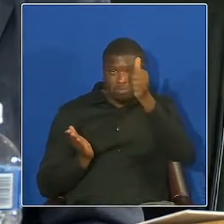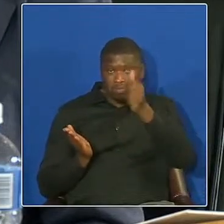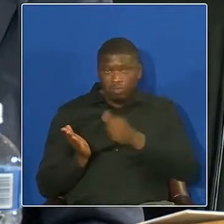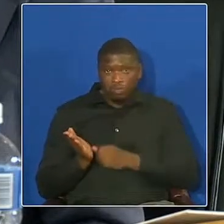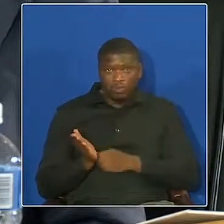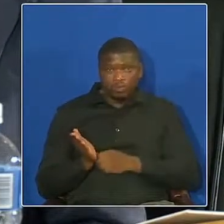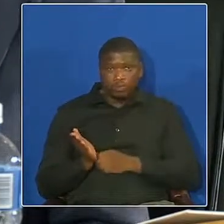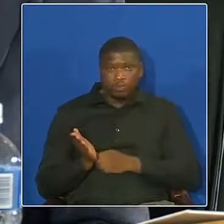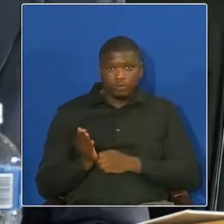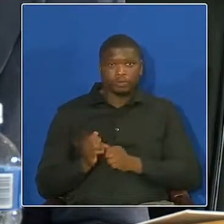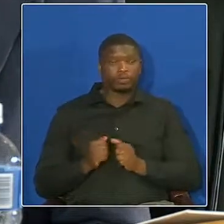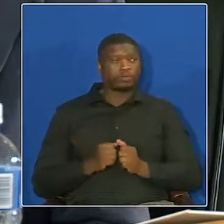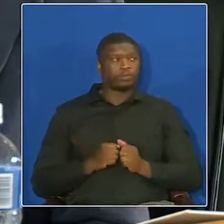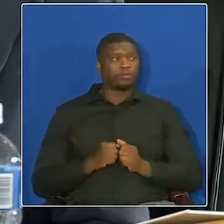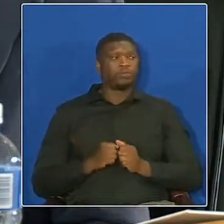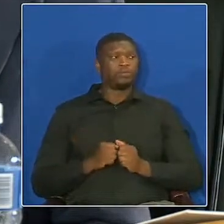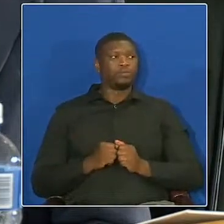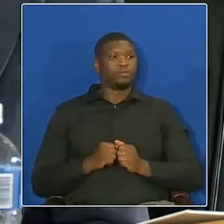No, it's